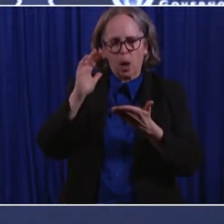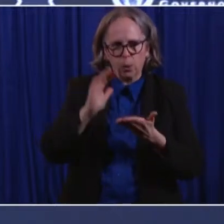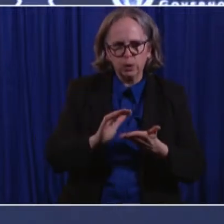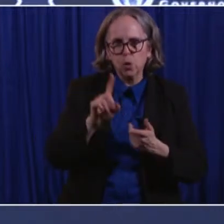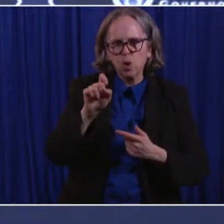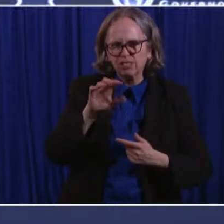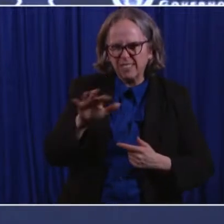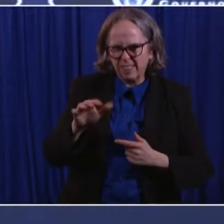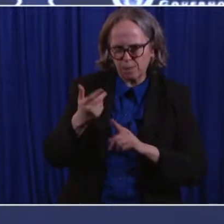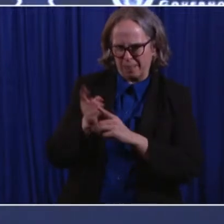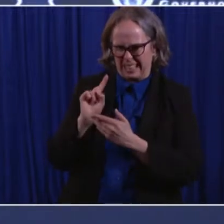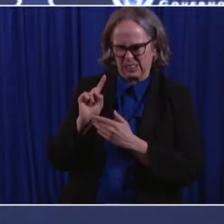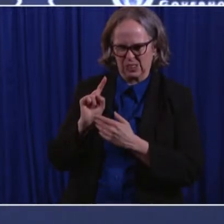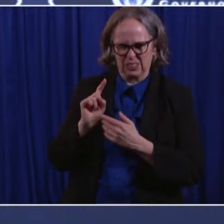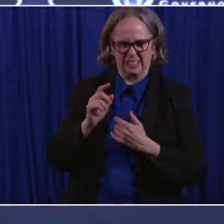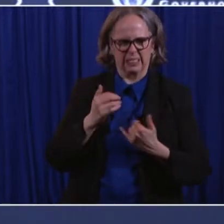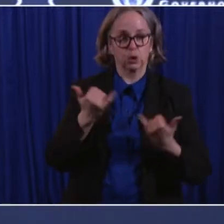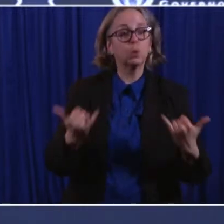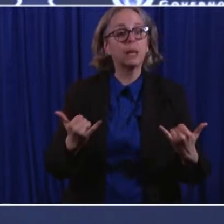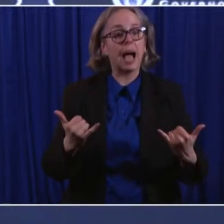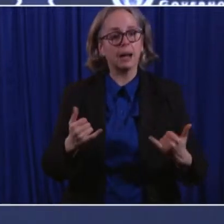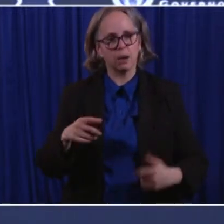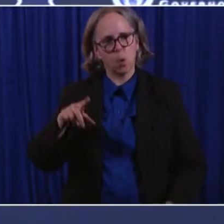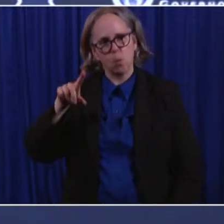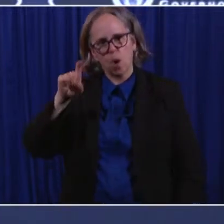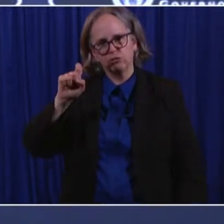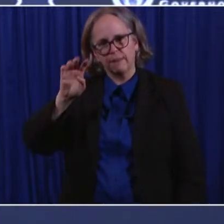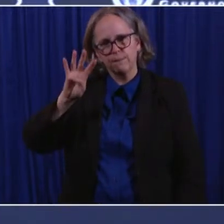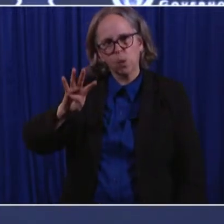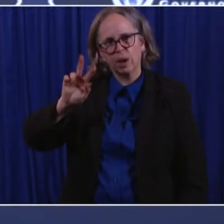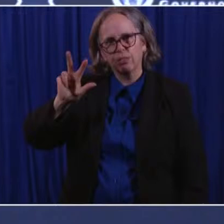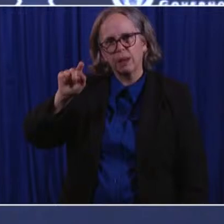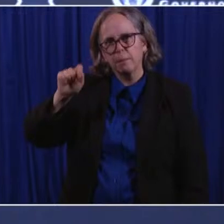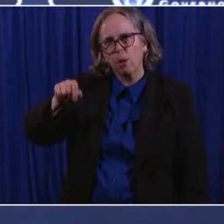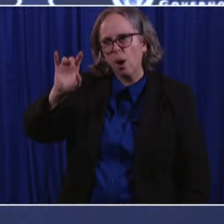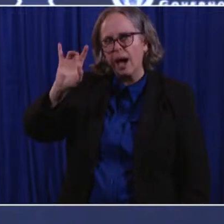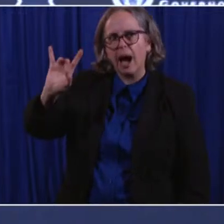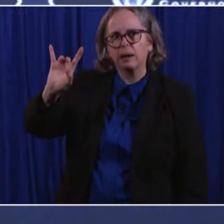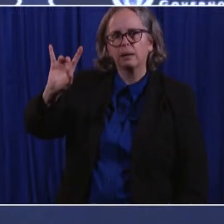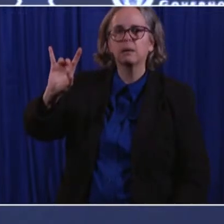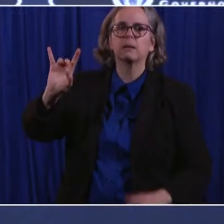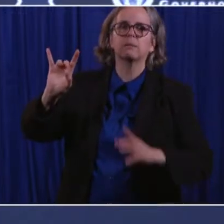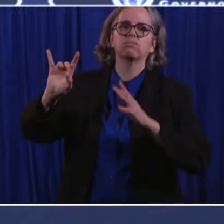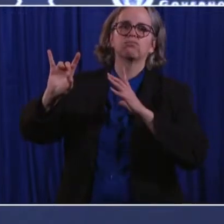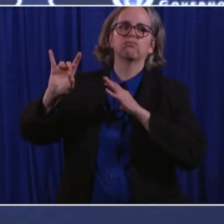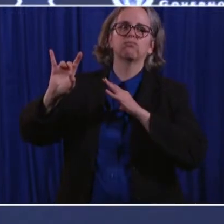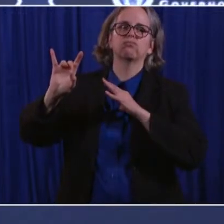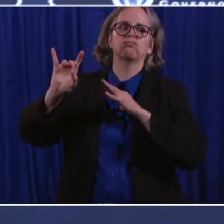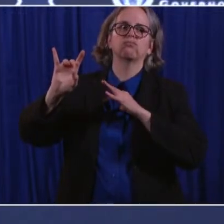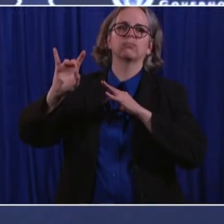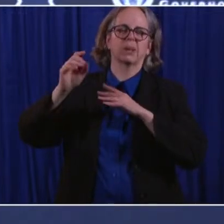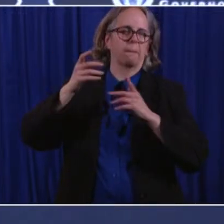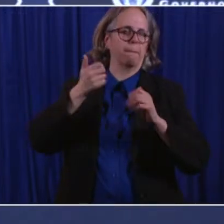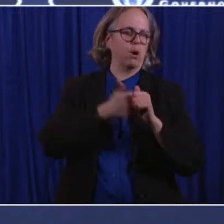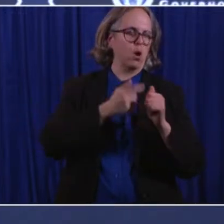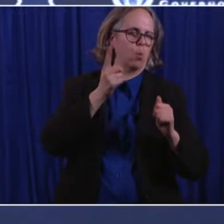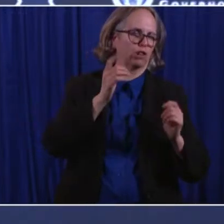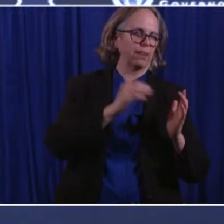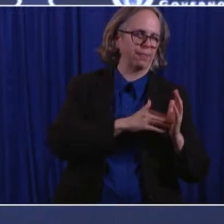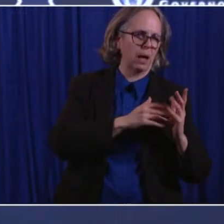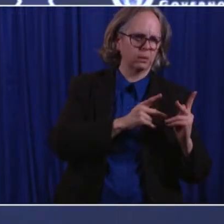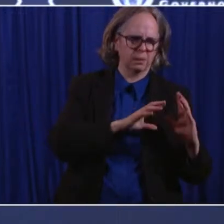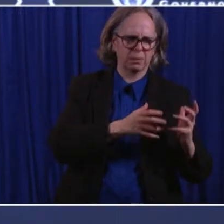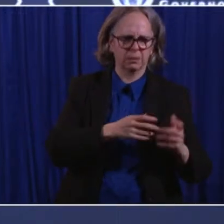Today, we're at 143.8 cases per 100,000 over the past 2 weeks. So again, that's